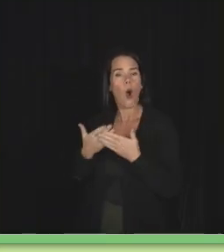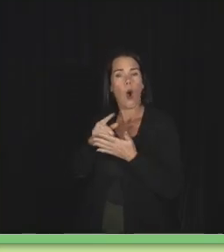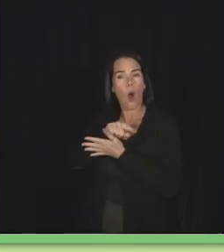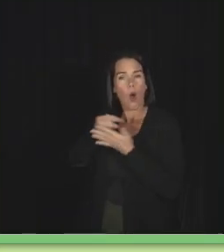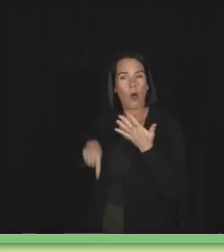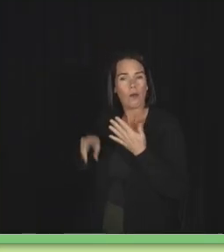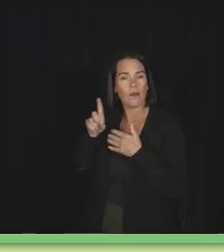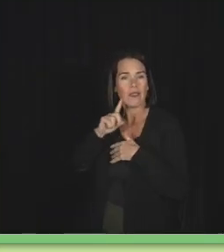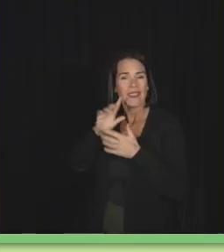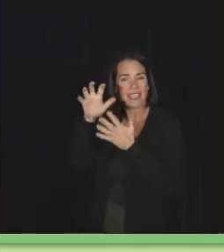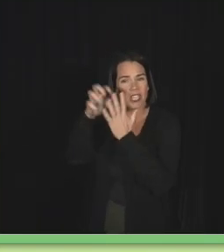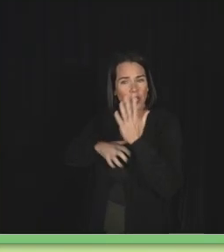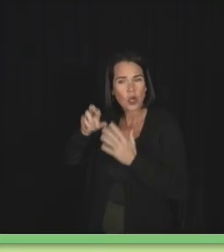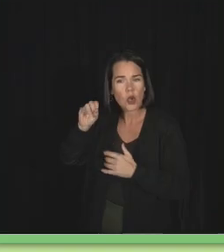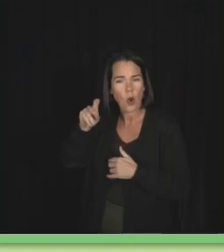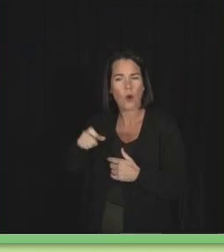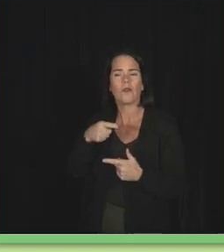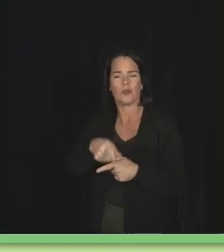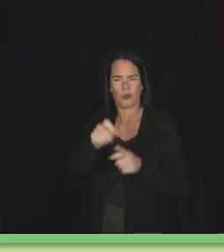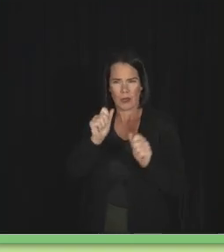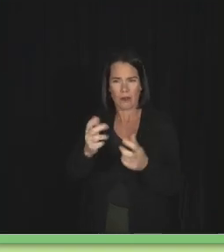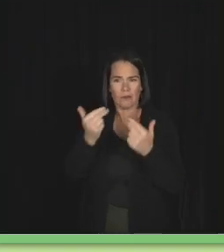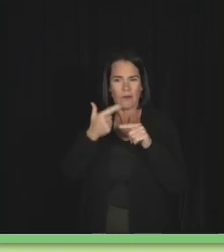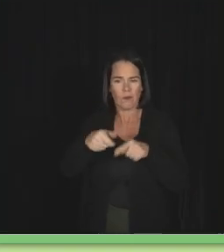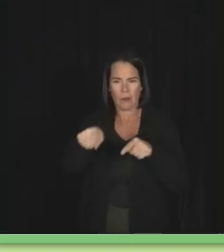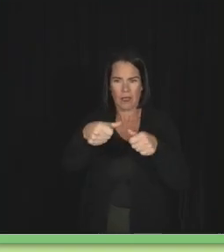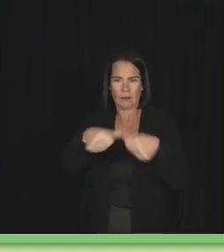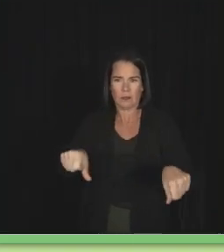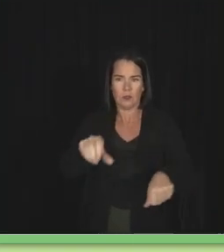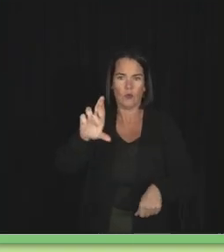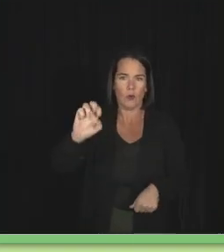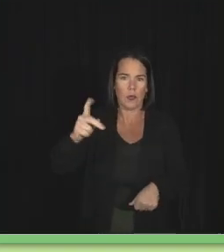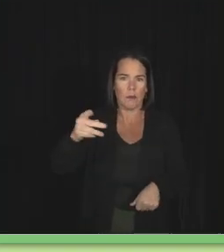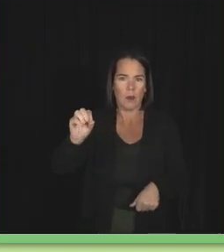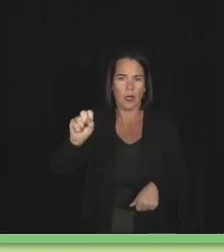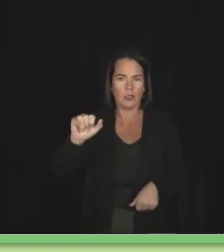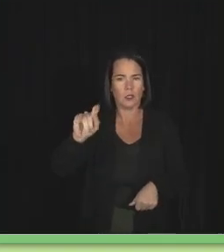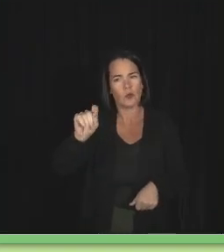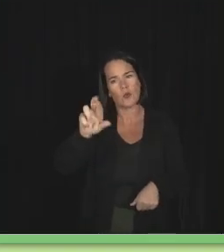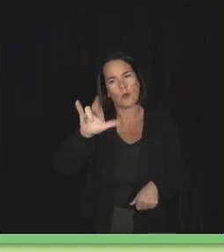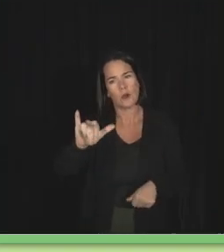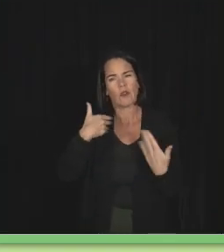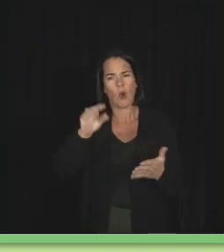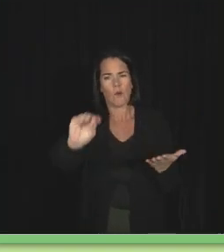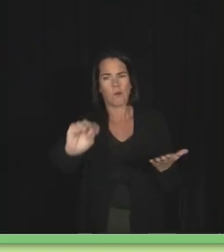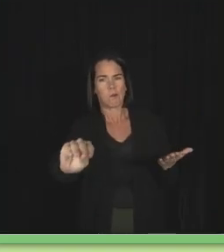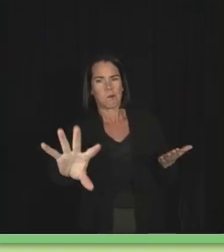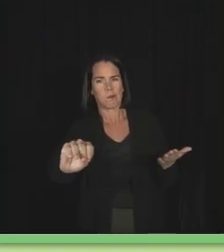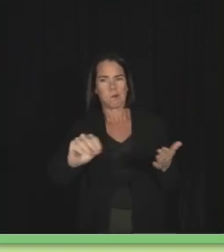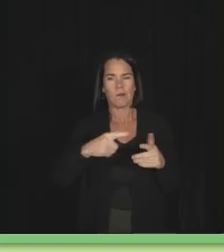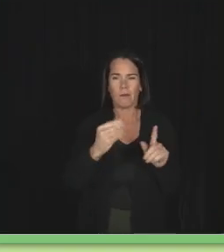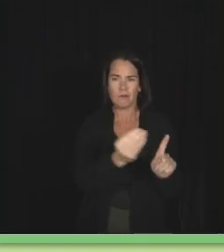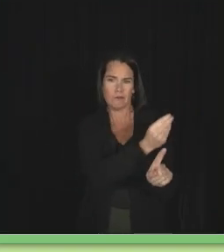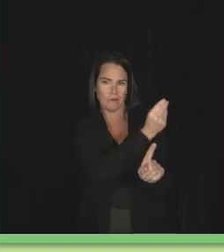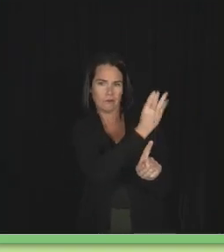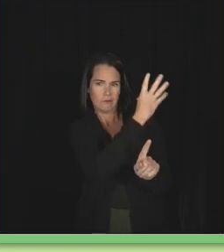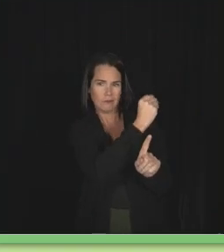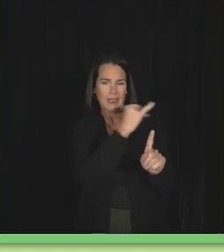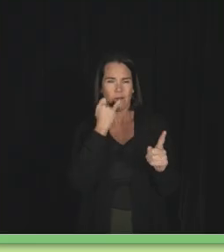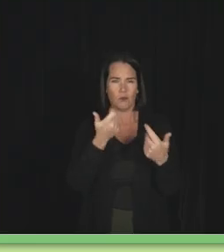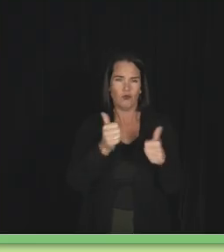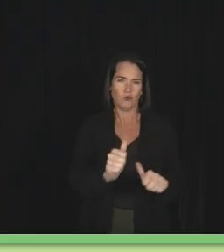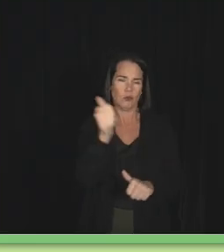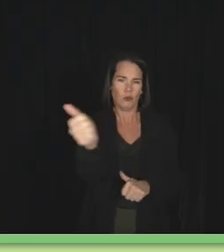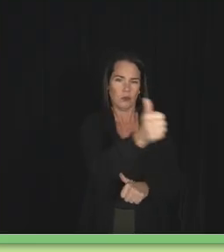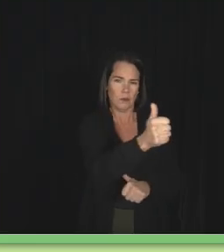on this GitHub repository. So please feel free to scan the QR code to try it out yourself.